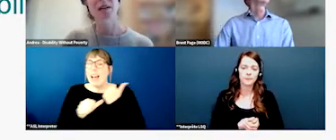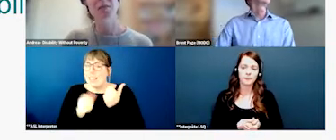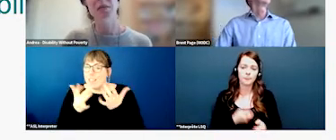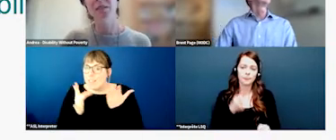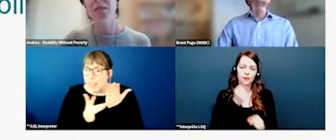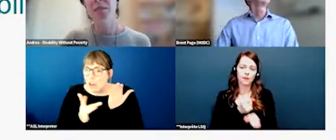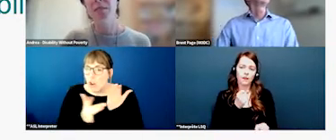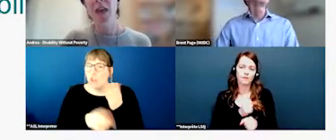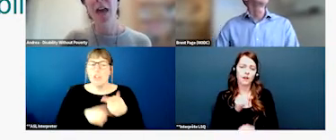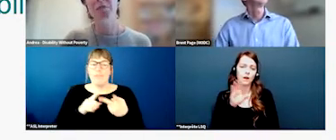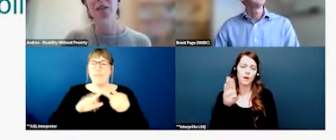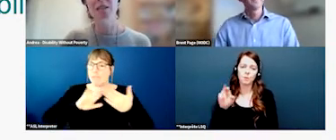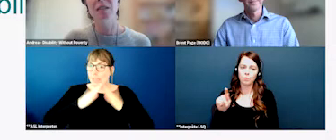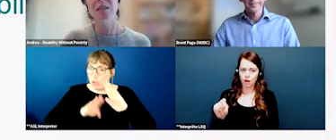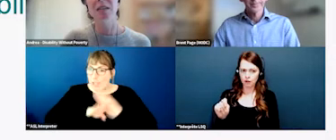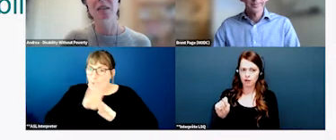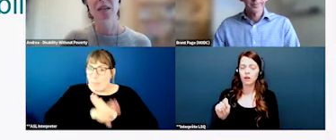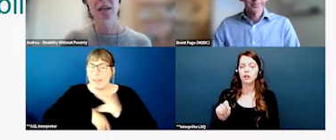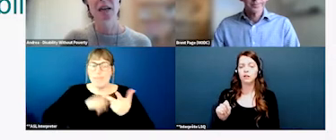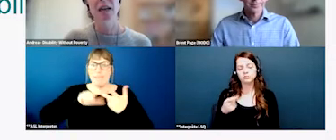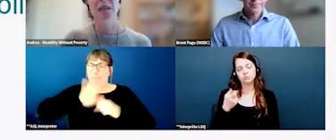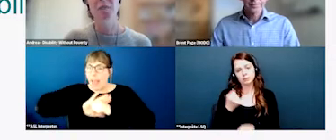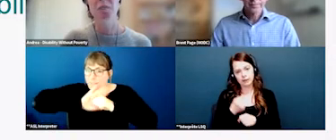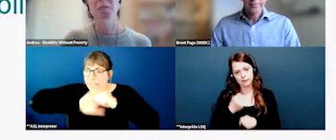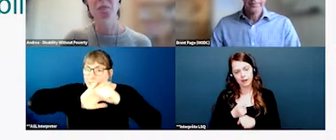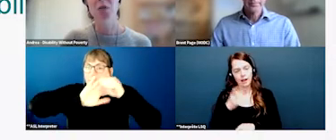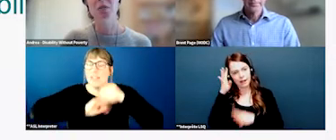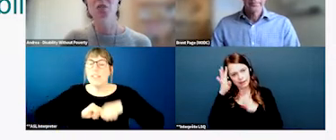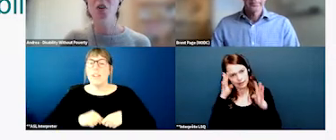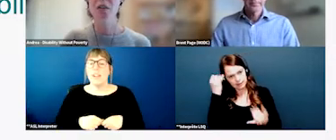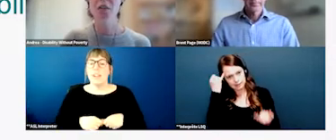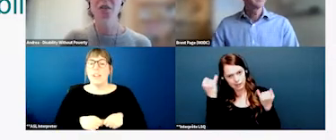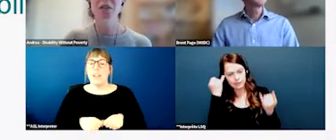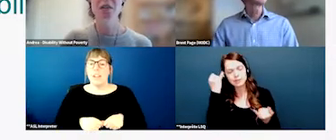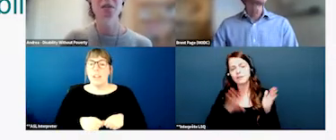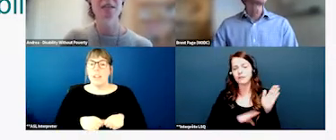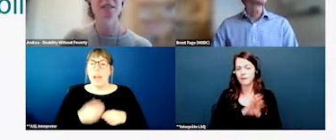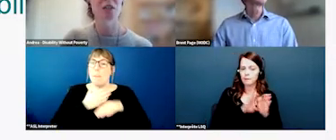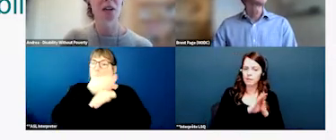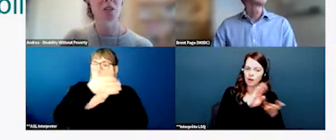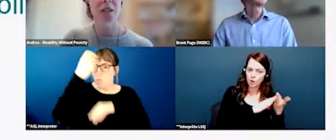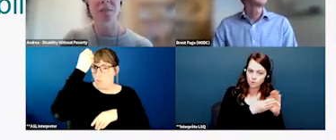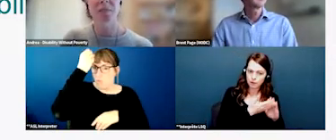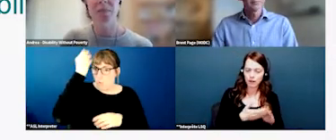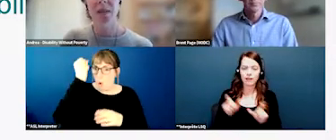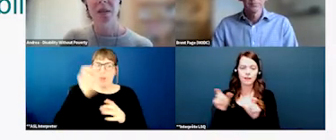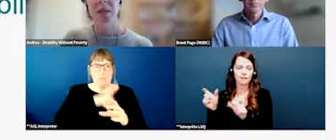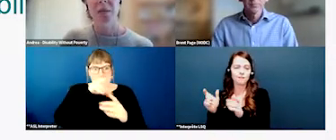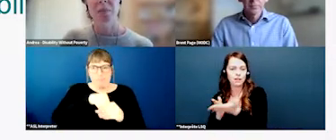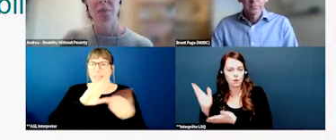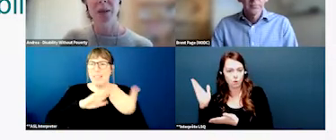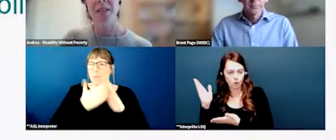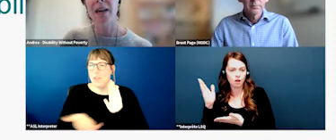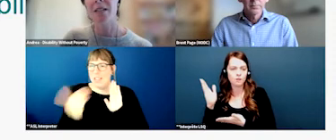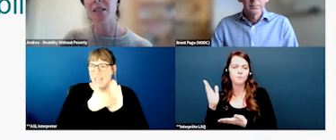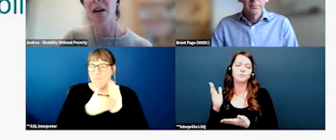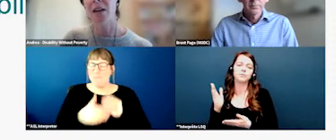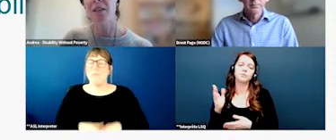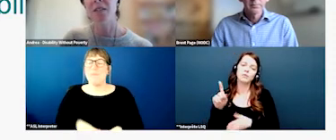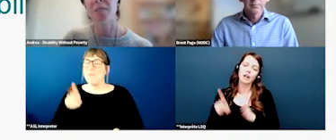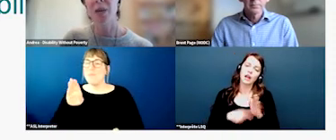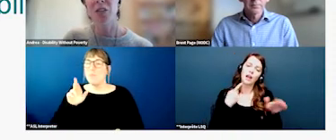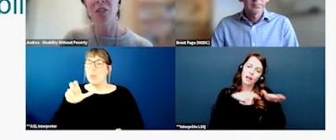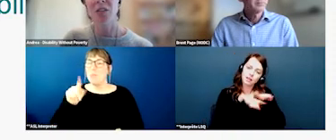community development, advocacy, and post-stroke community reintegration. Brent has